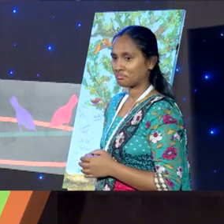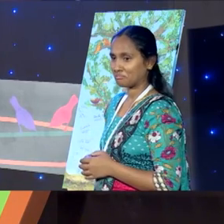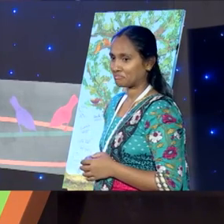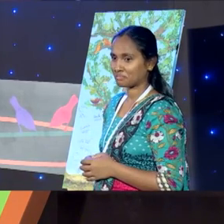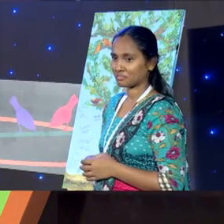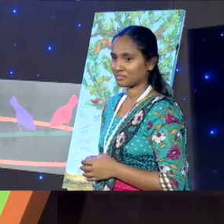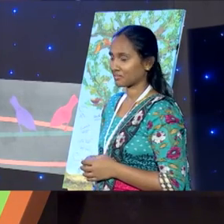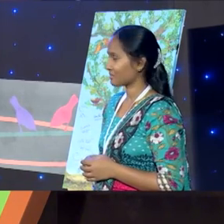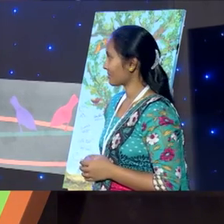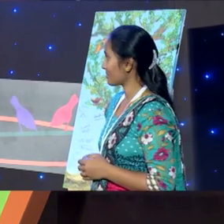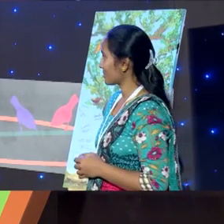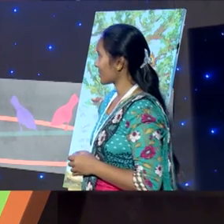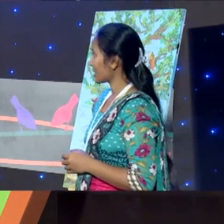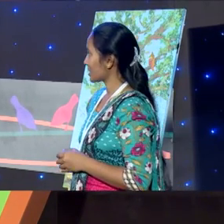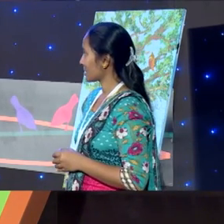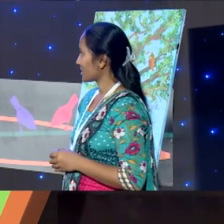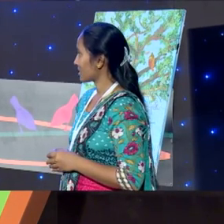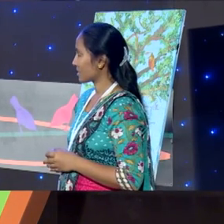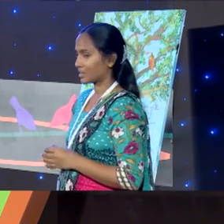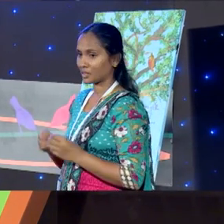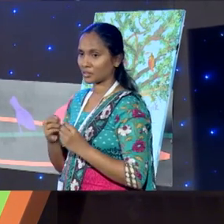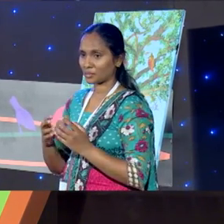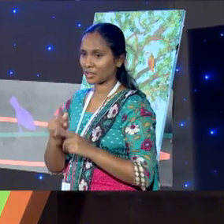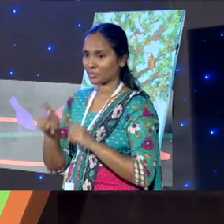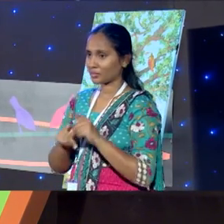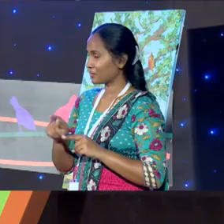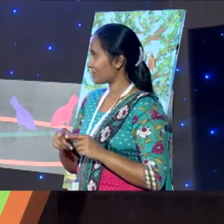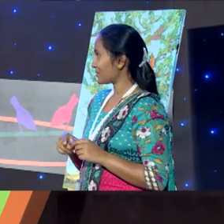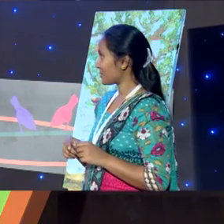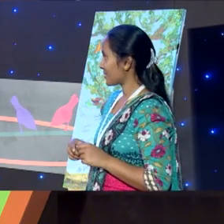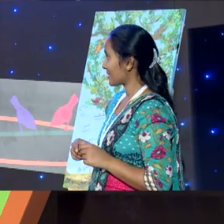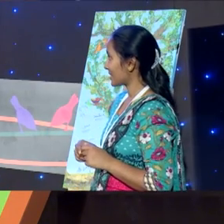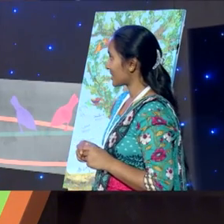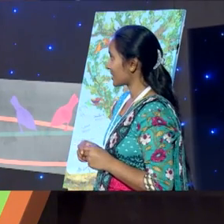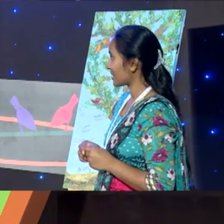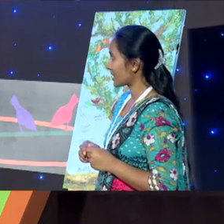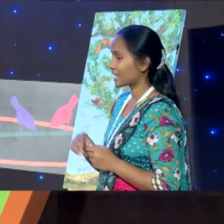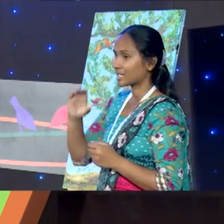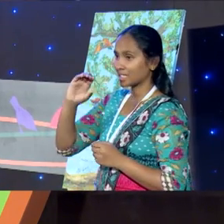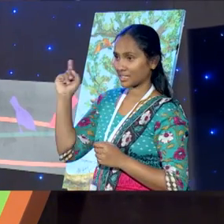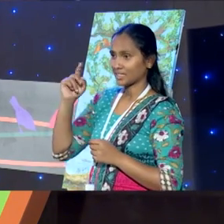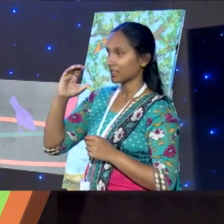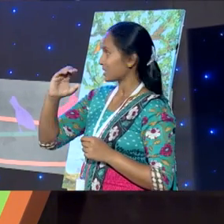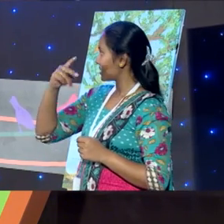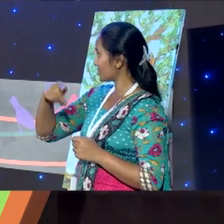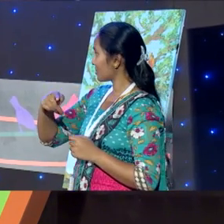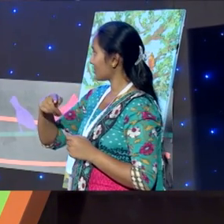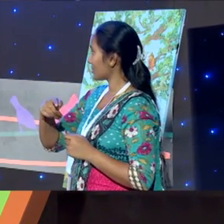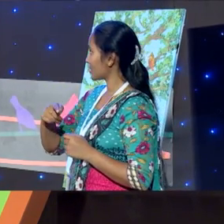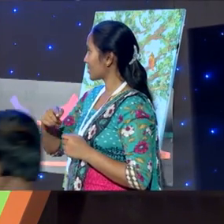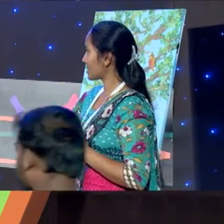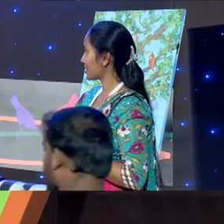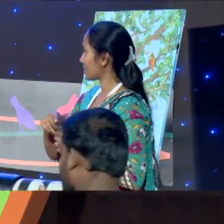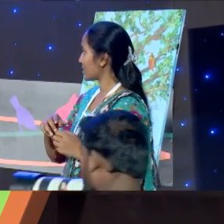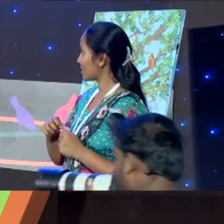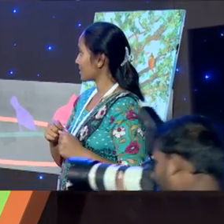actually sent me for piano classes as therapy for my fingers. But with cerebral palsy, my brain would think in time,